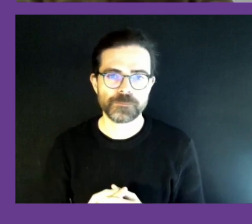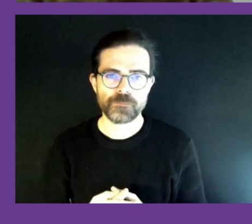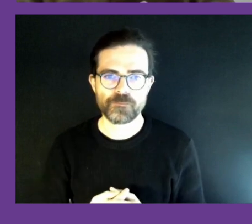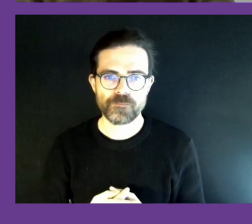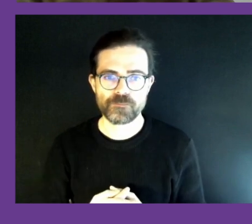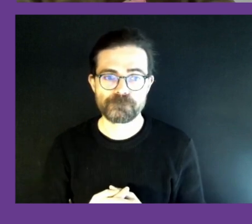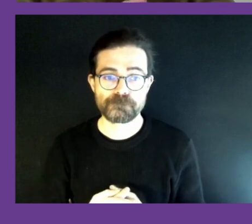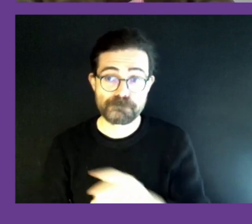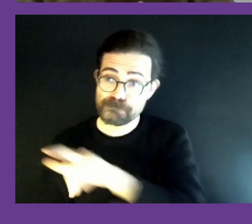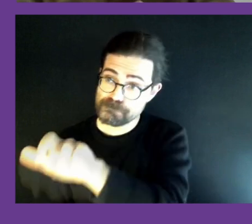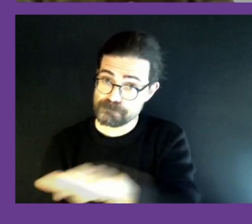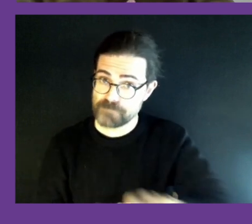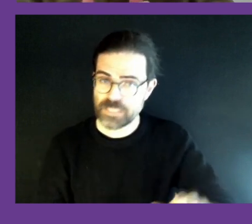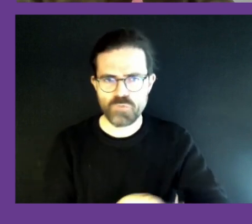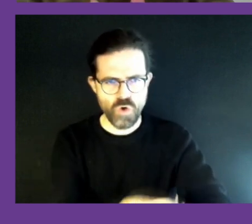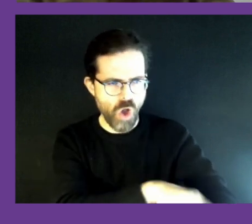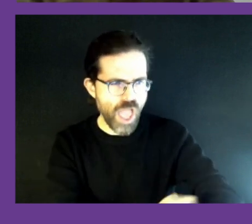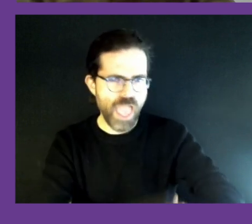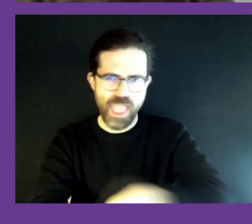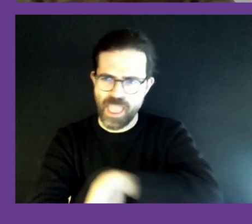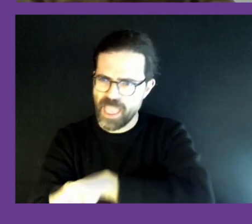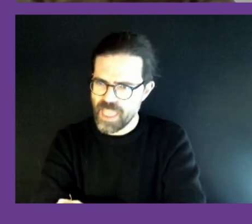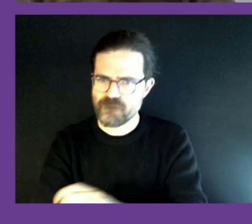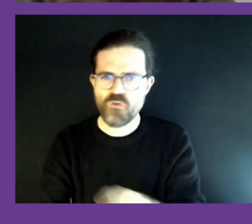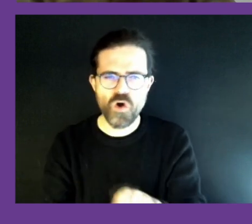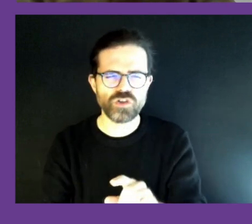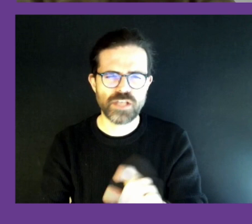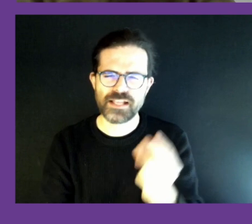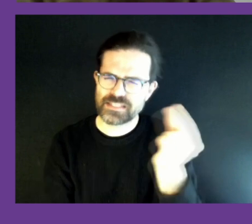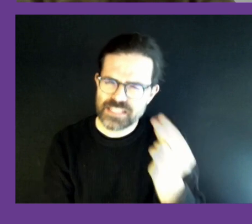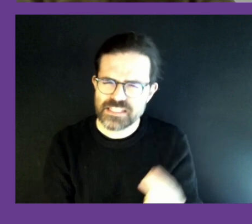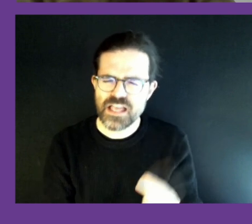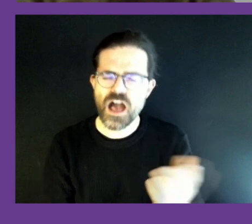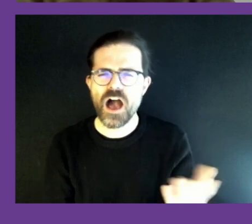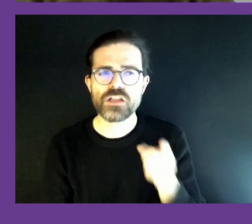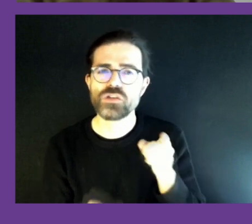different people and efforts designed to remove barriers, with the view of